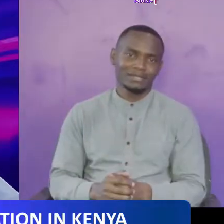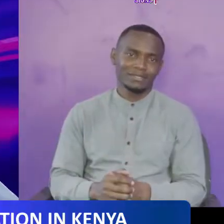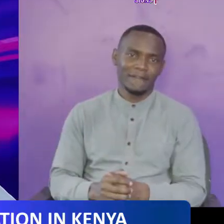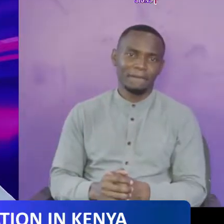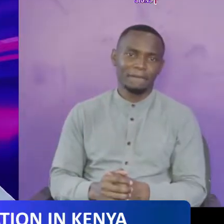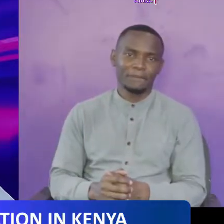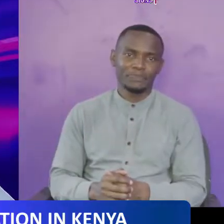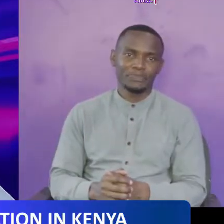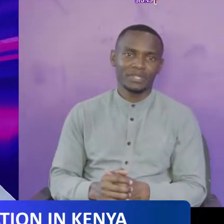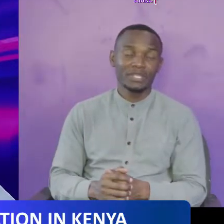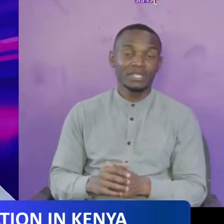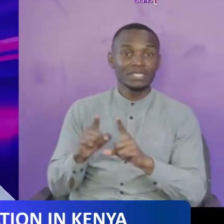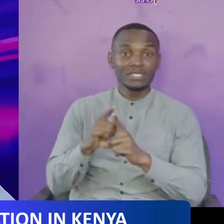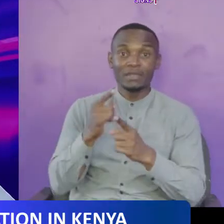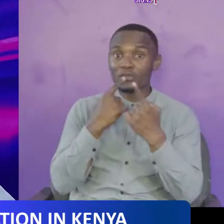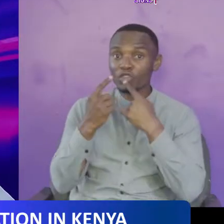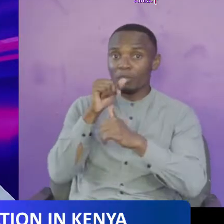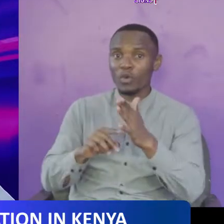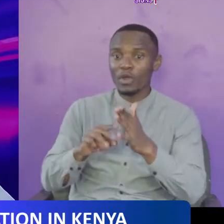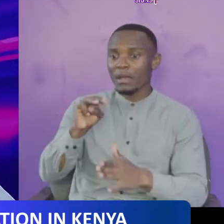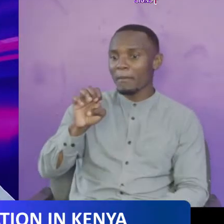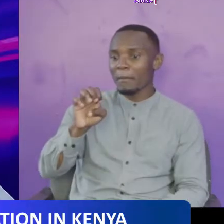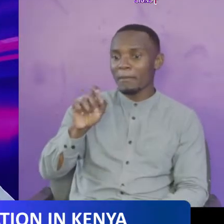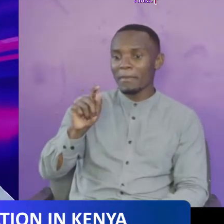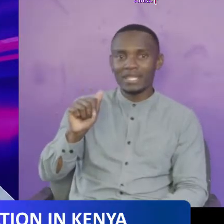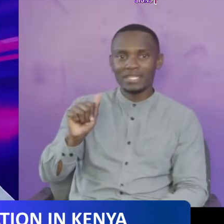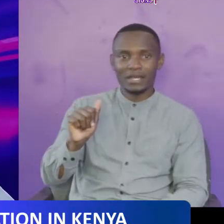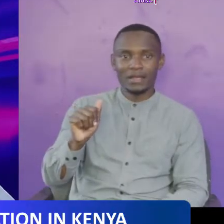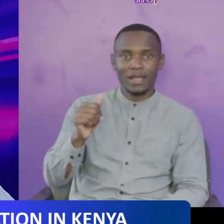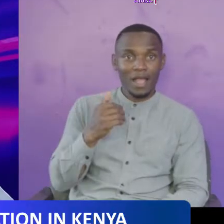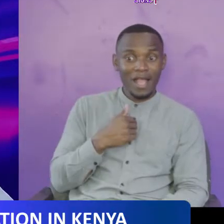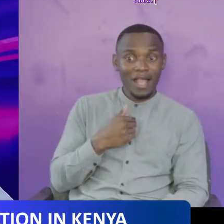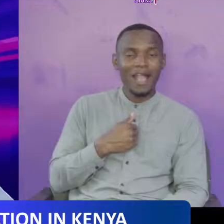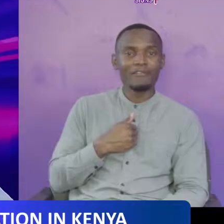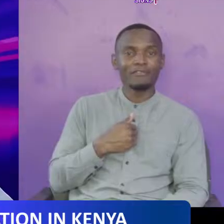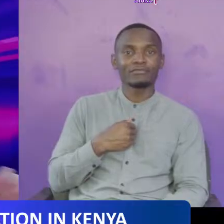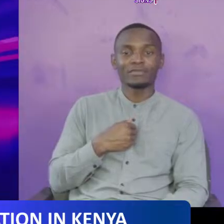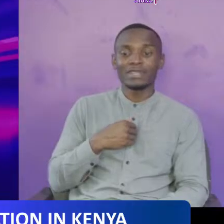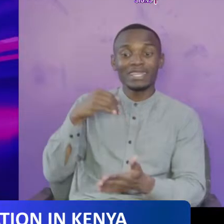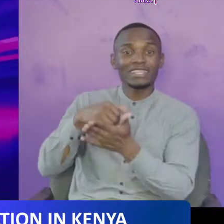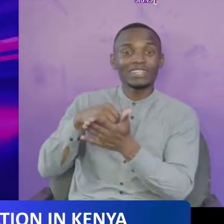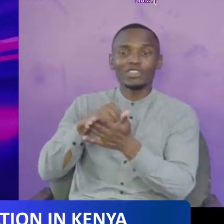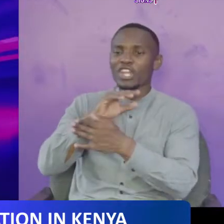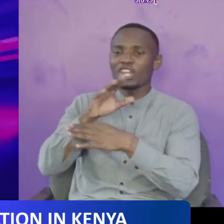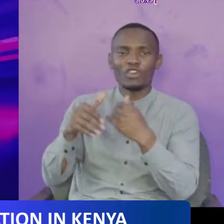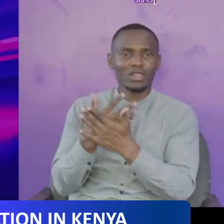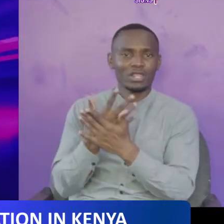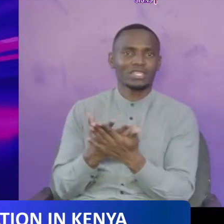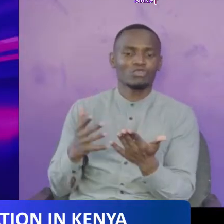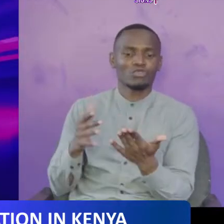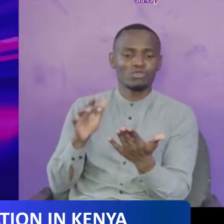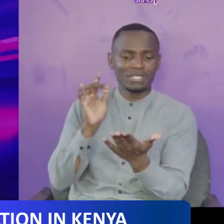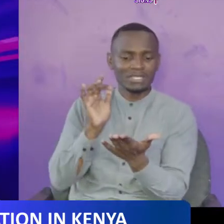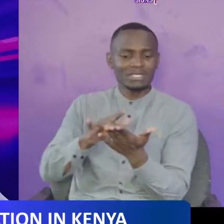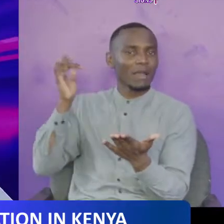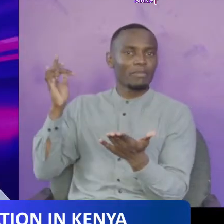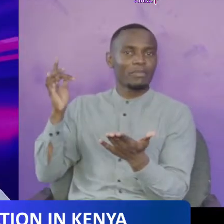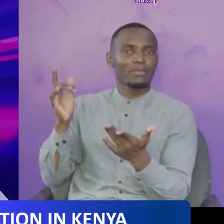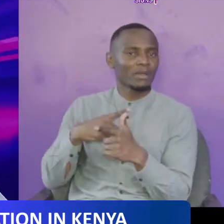Talking about Meta, they have it embedded in all their products. Exactly. So it's just a fingertip away.